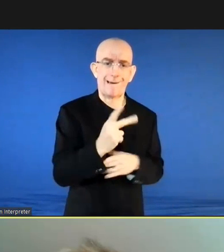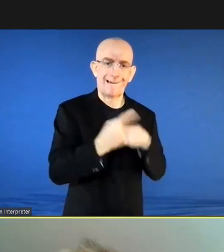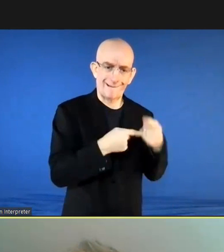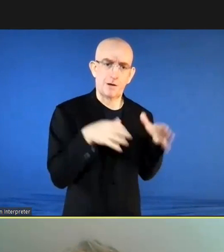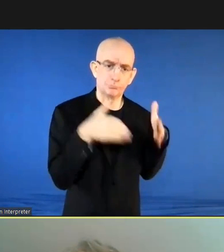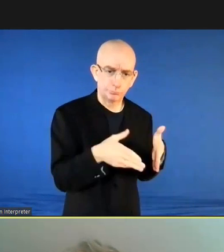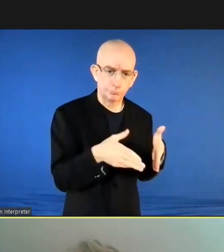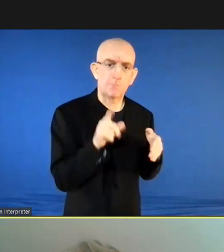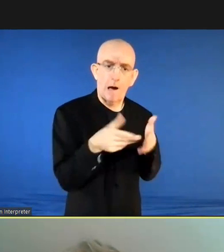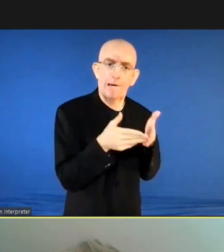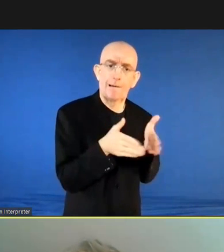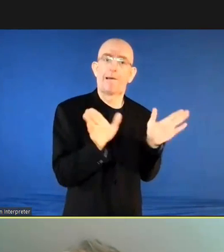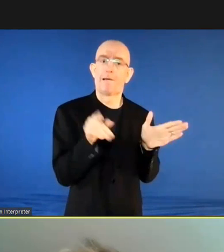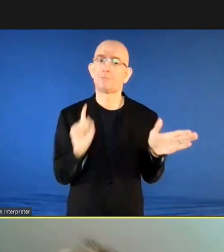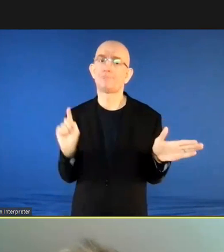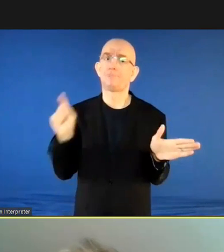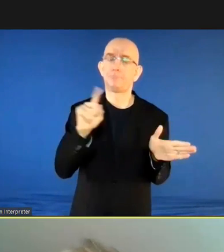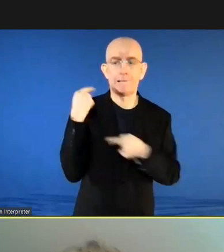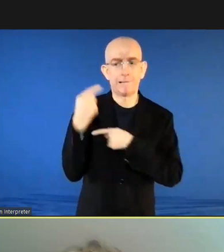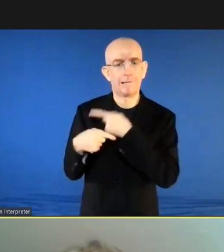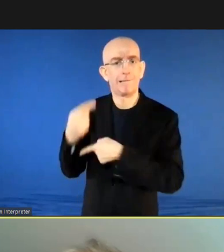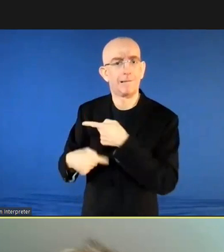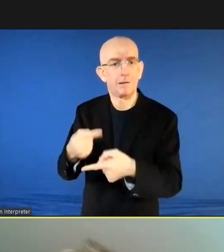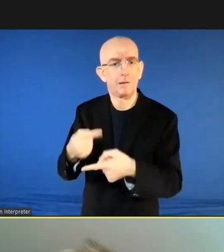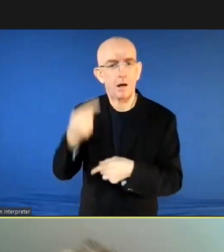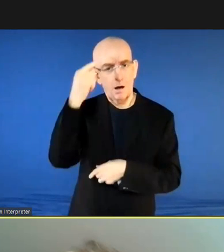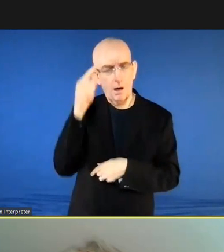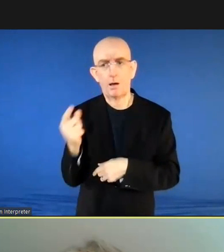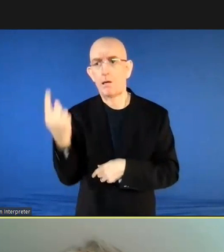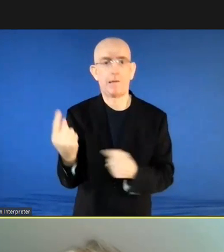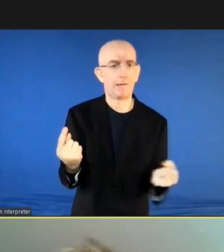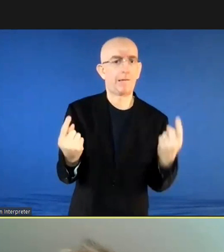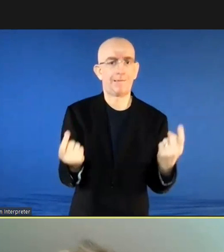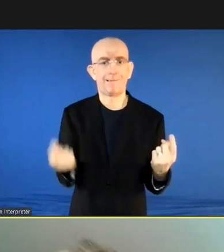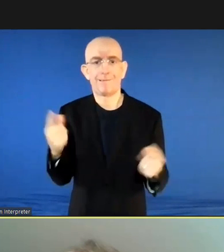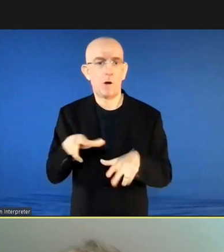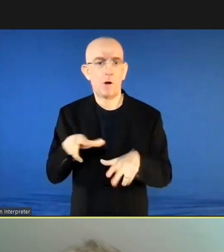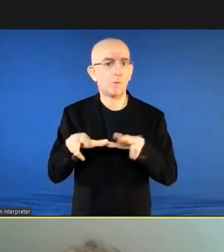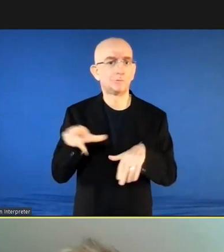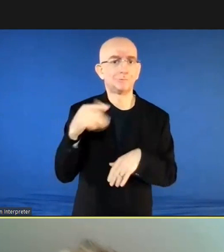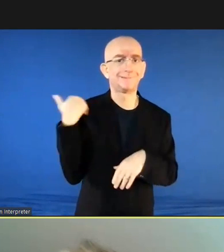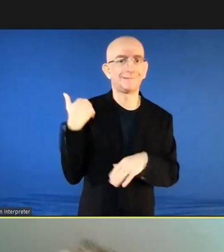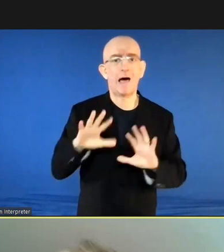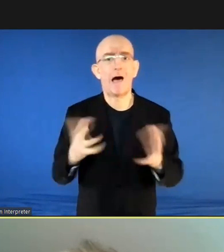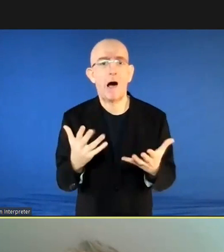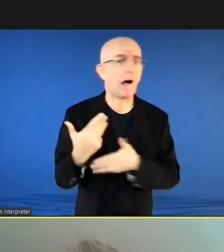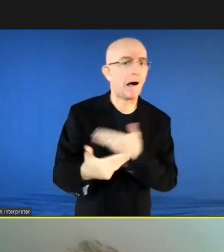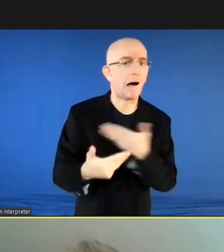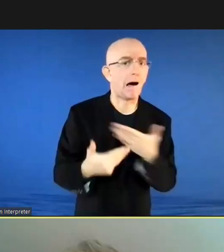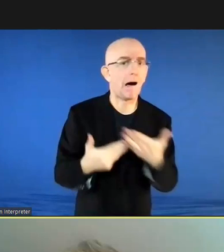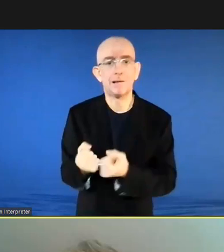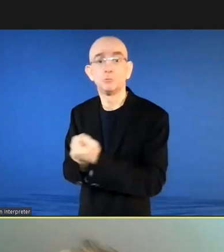for our support and advice. There was no other organisation with the expertise, programme knowledge, or capacity to